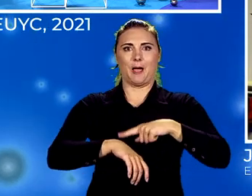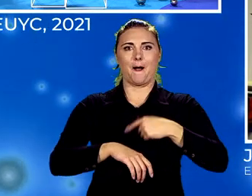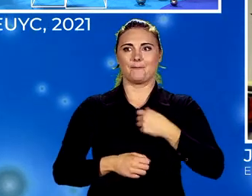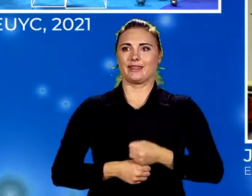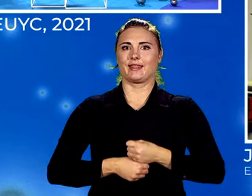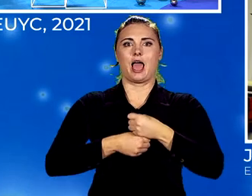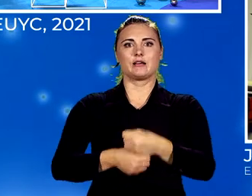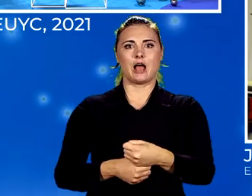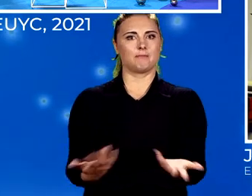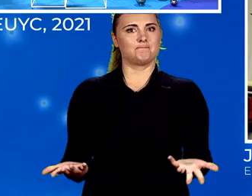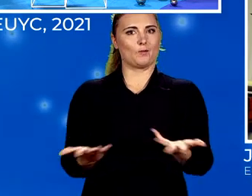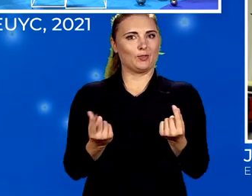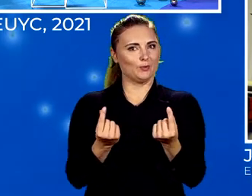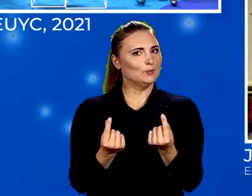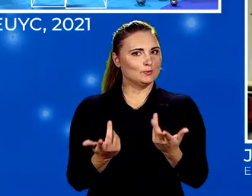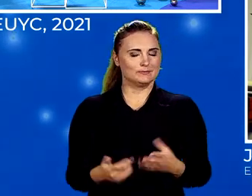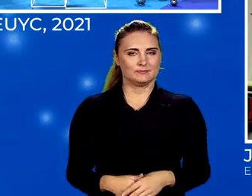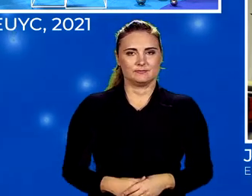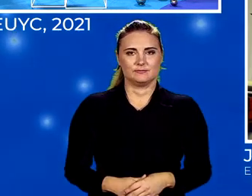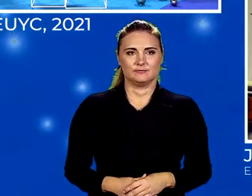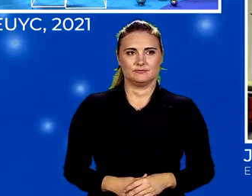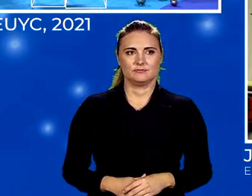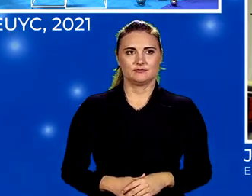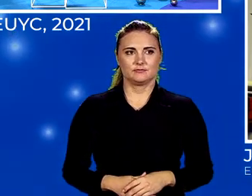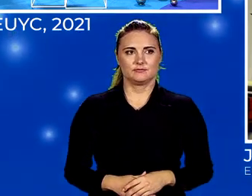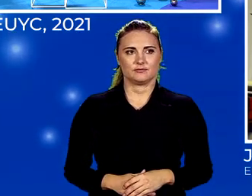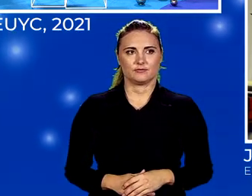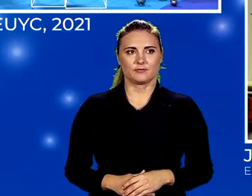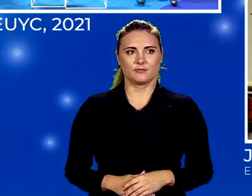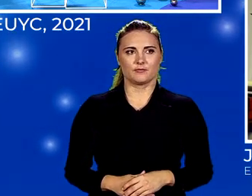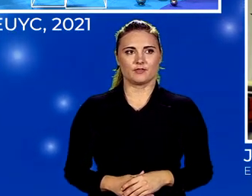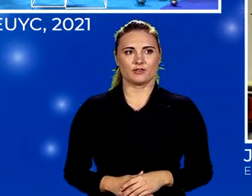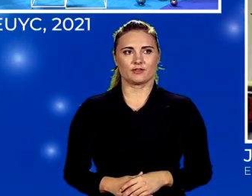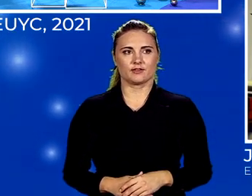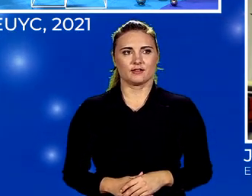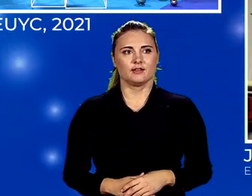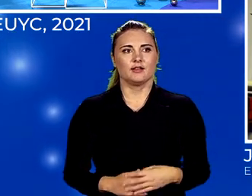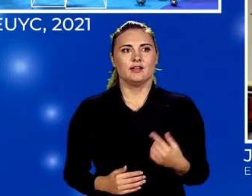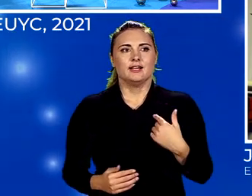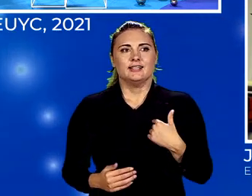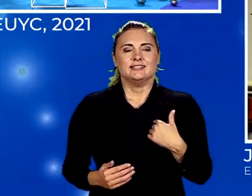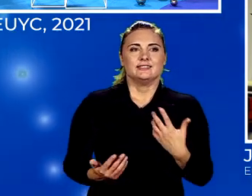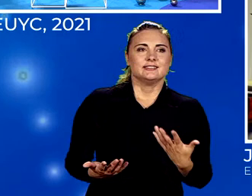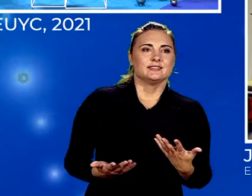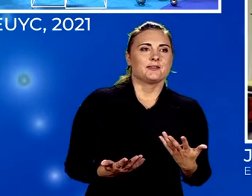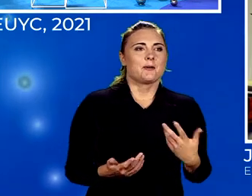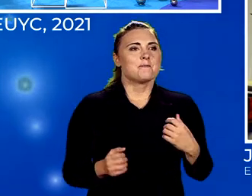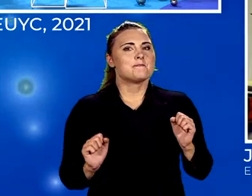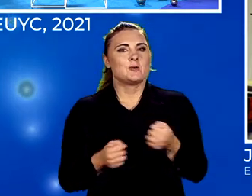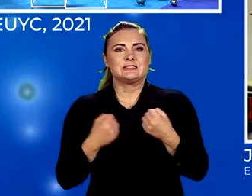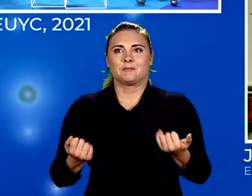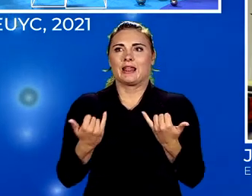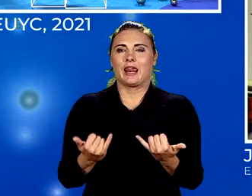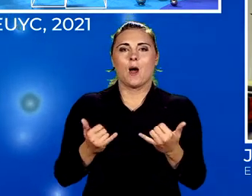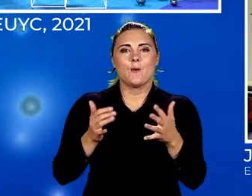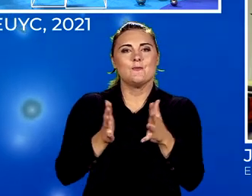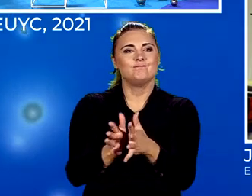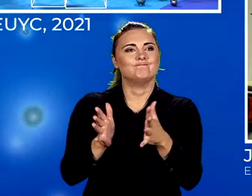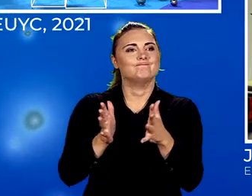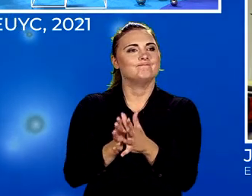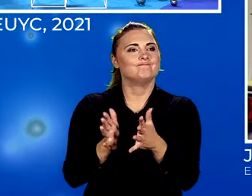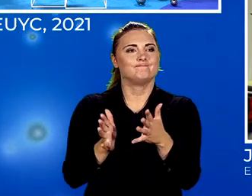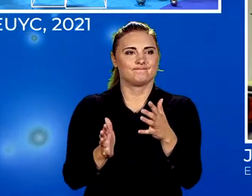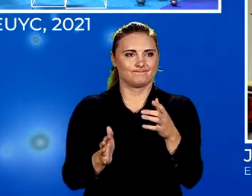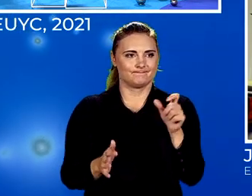I find it quite funny because I have no real merit to be sitting in this panel from any other